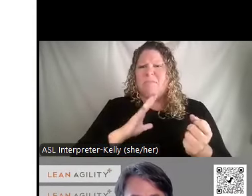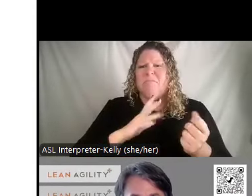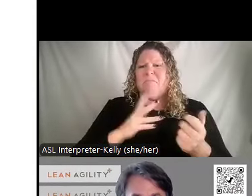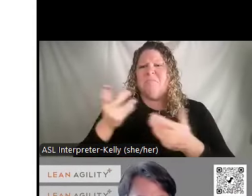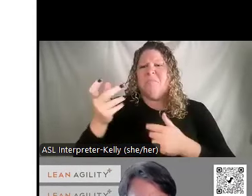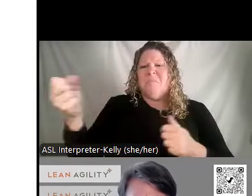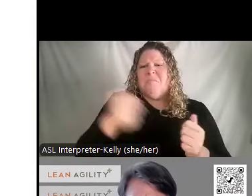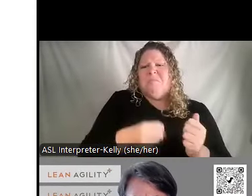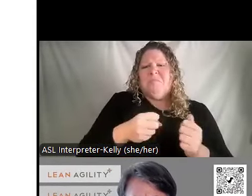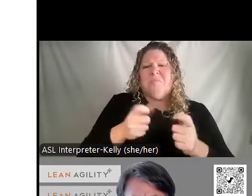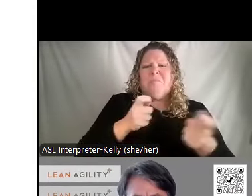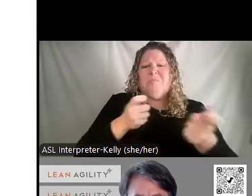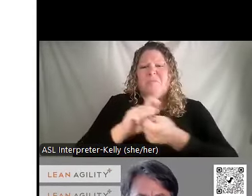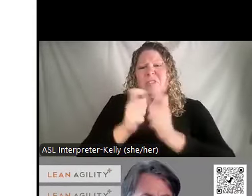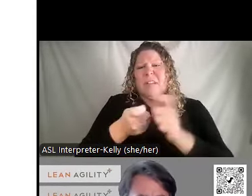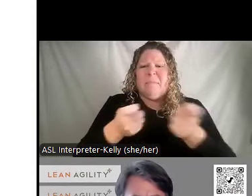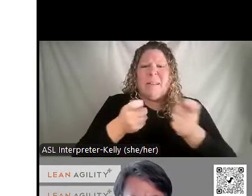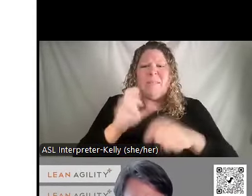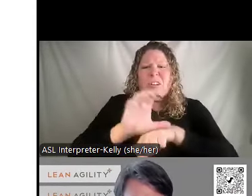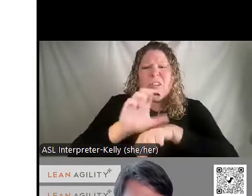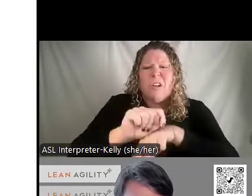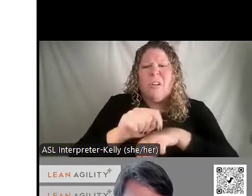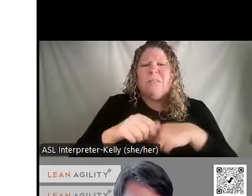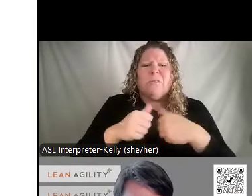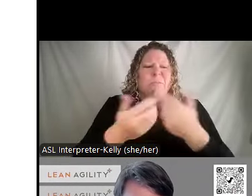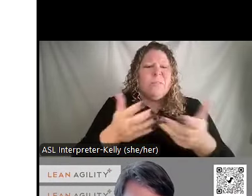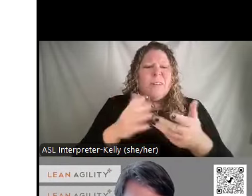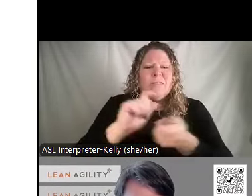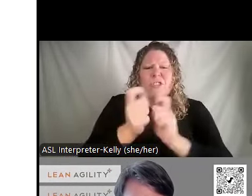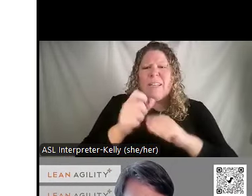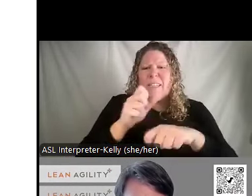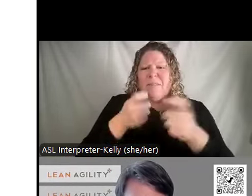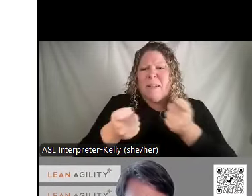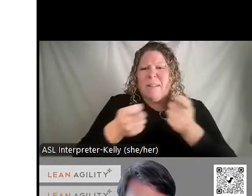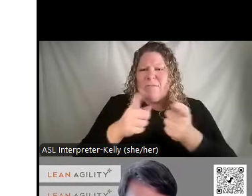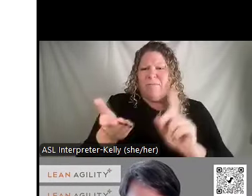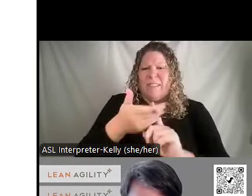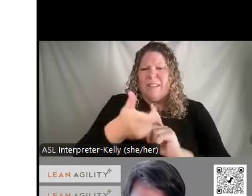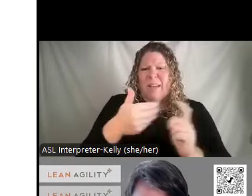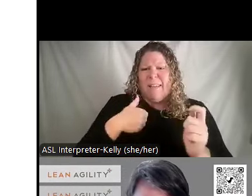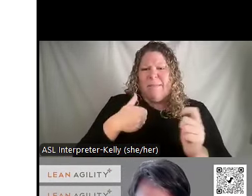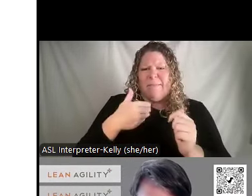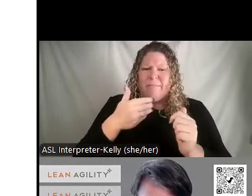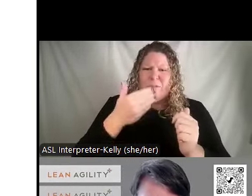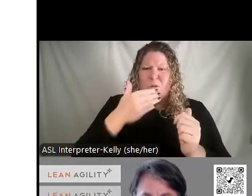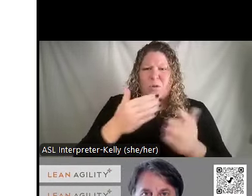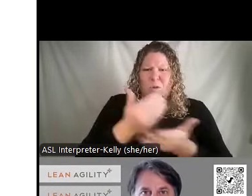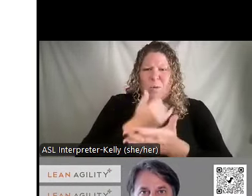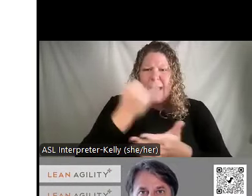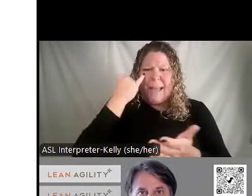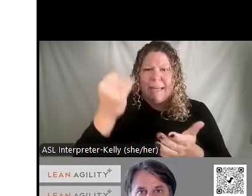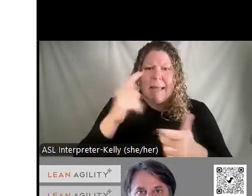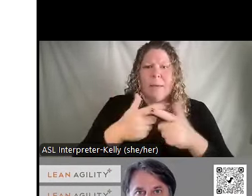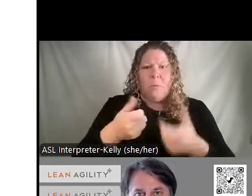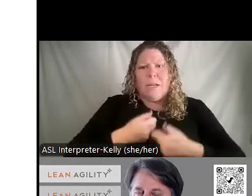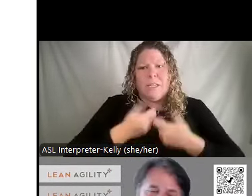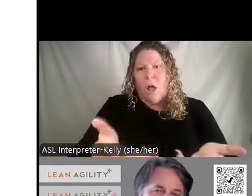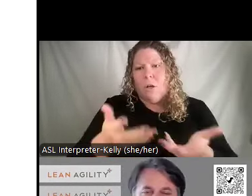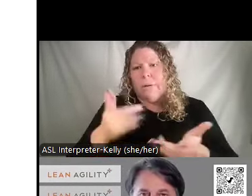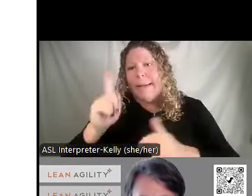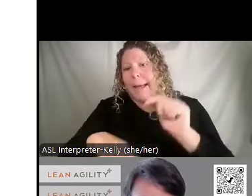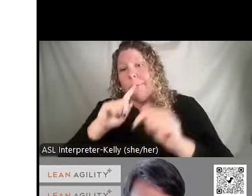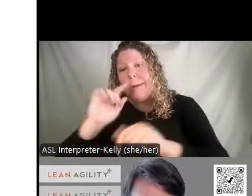consultant or give some change management training to help people like our new idea. And then by the time we got the people on the bus, we're exhausted. And then implementation,